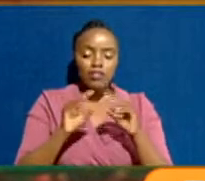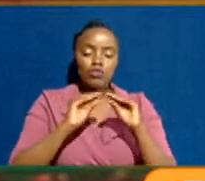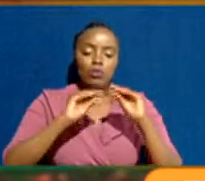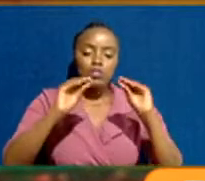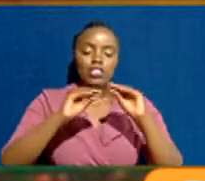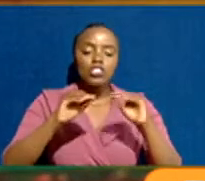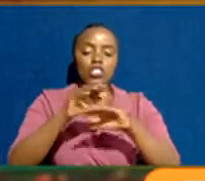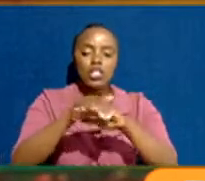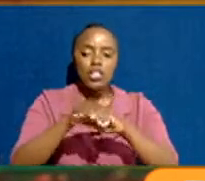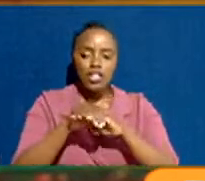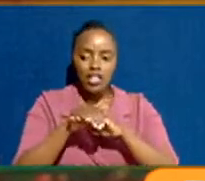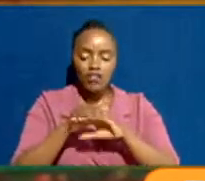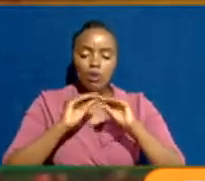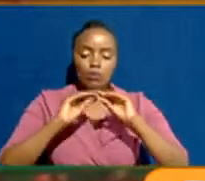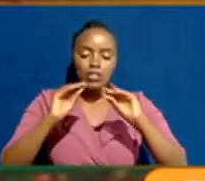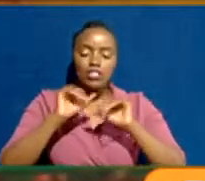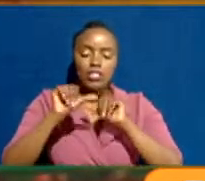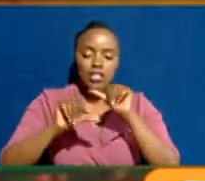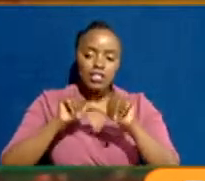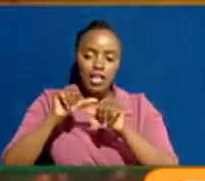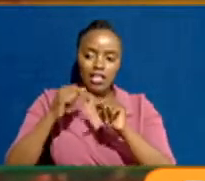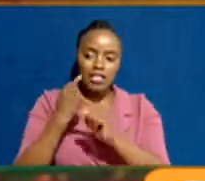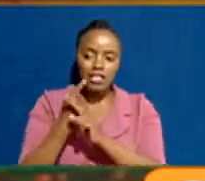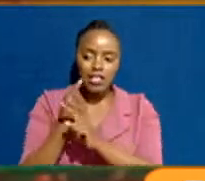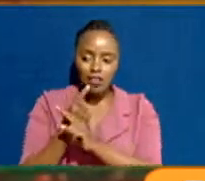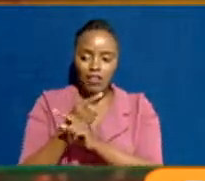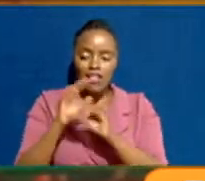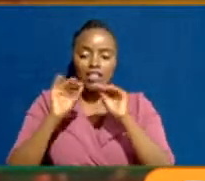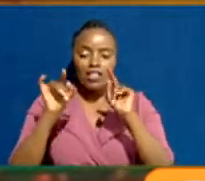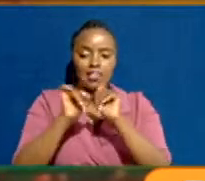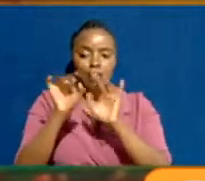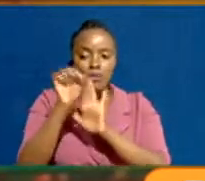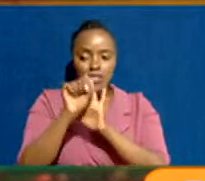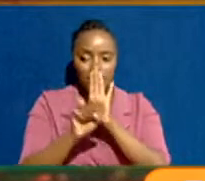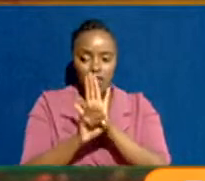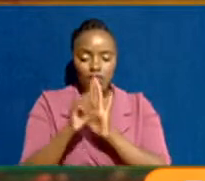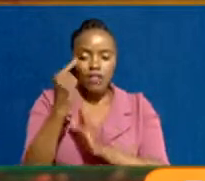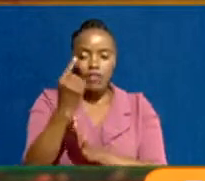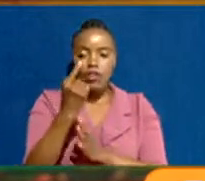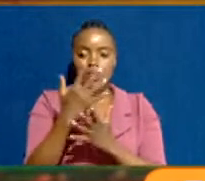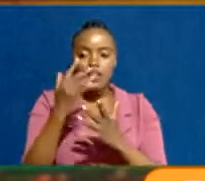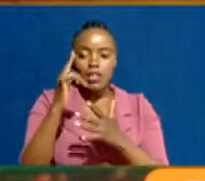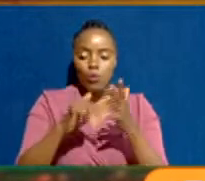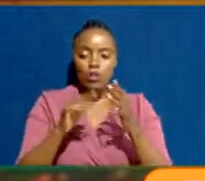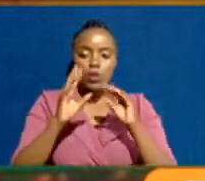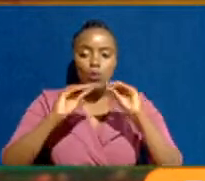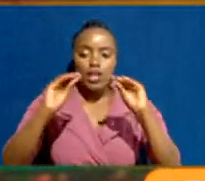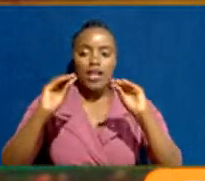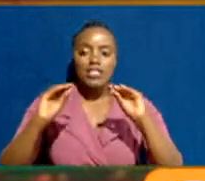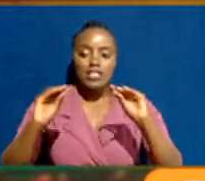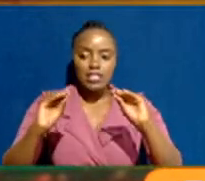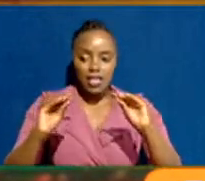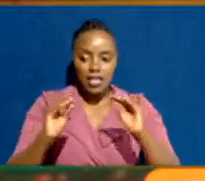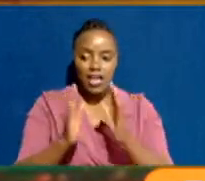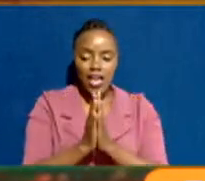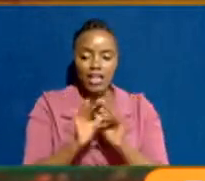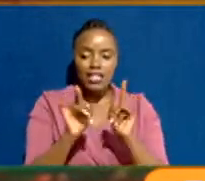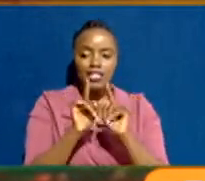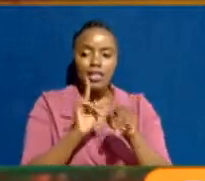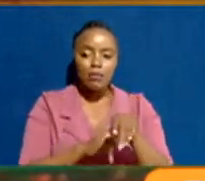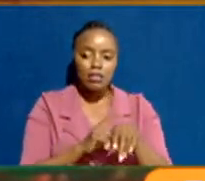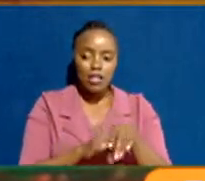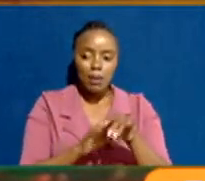English, from teaching sciences. We are teaching the same subjects. The only thing is that we are teaching and at the same